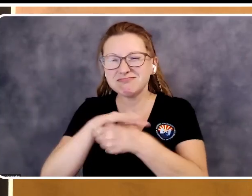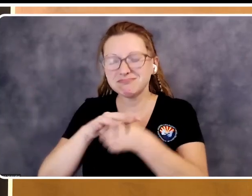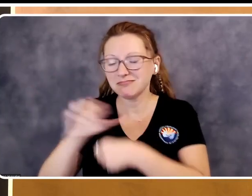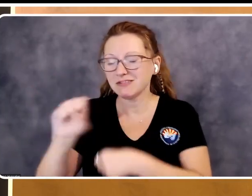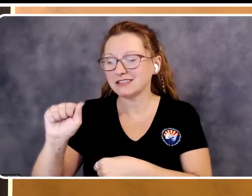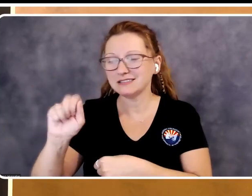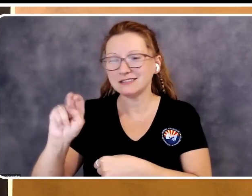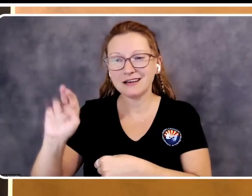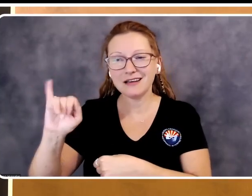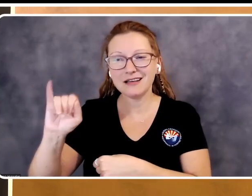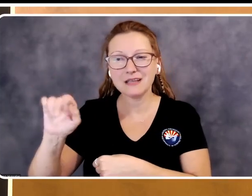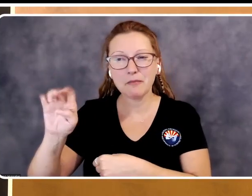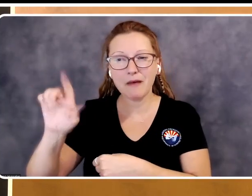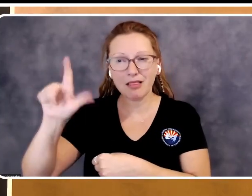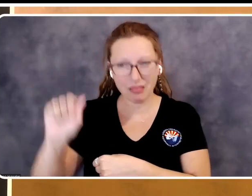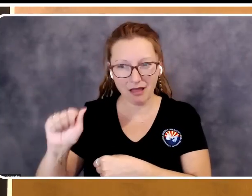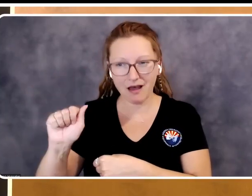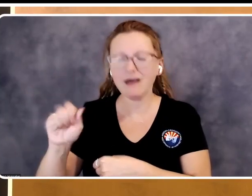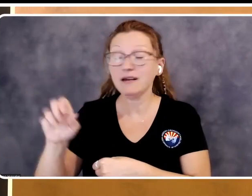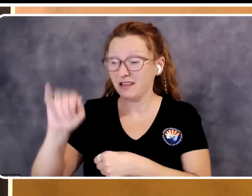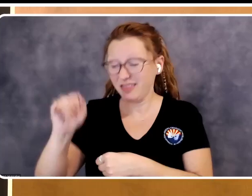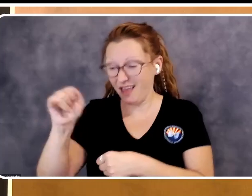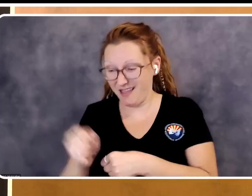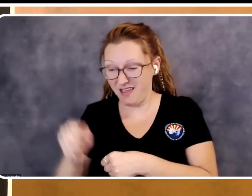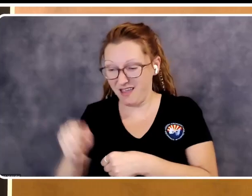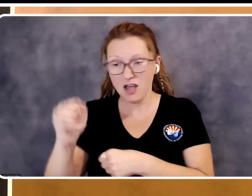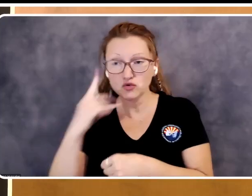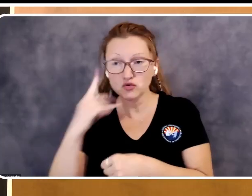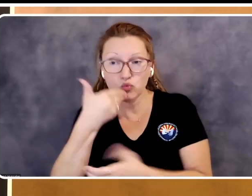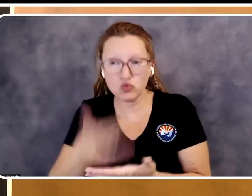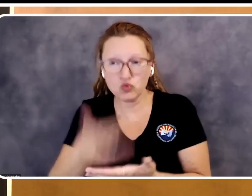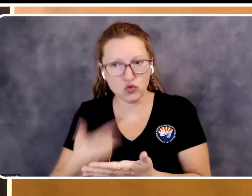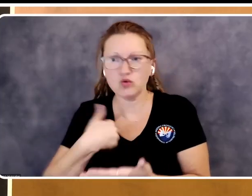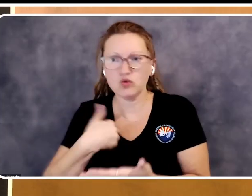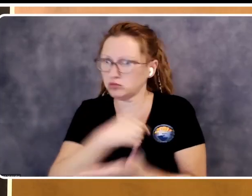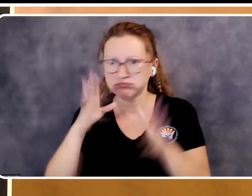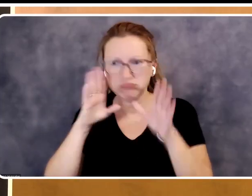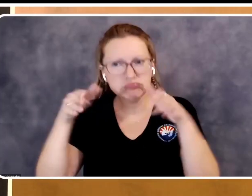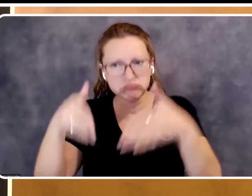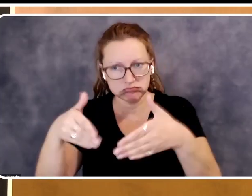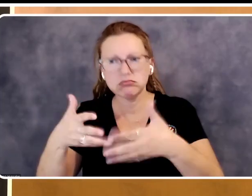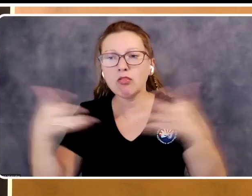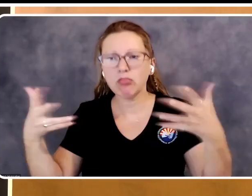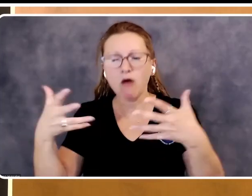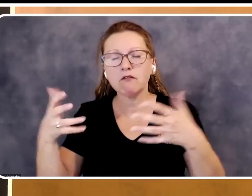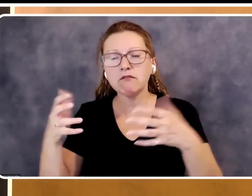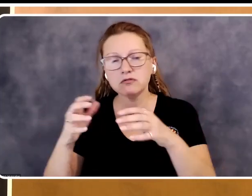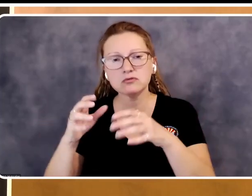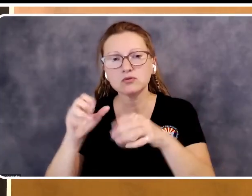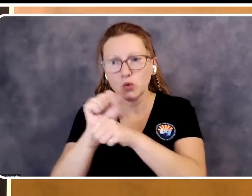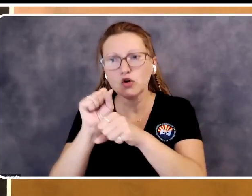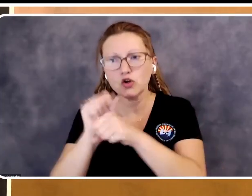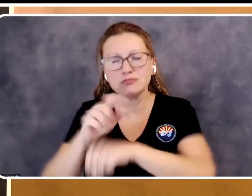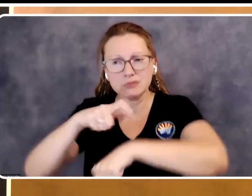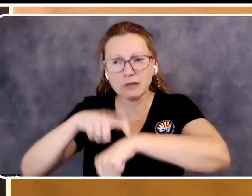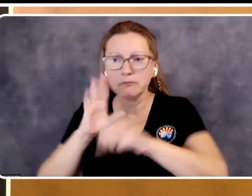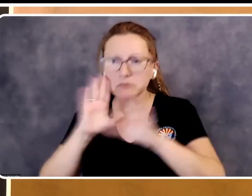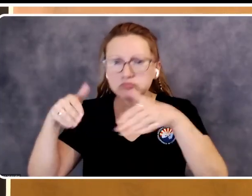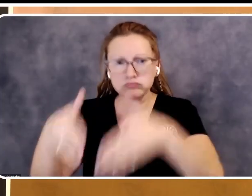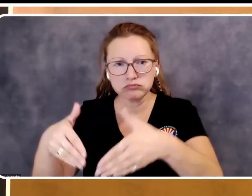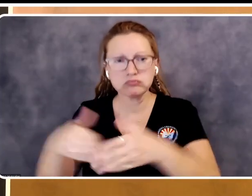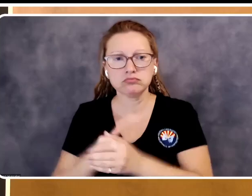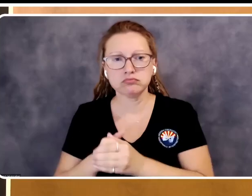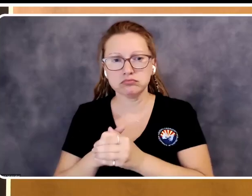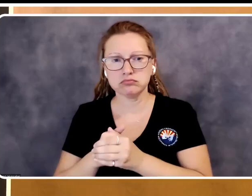area. The main edge is looking good. A lot of focus on that, on the getting depth and securing the